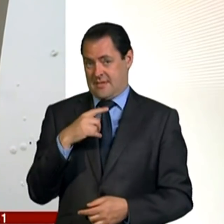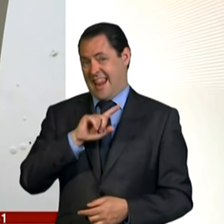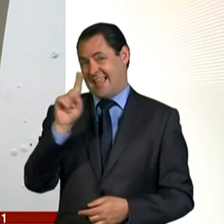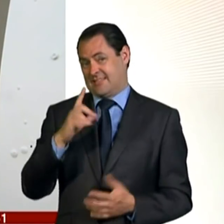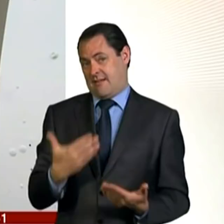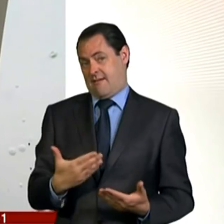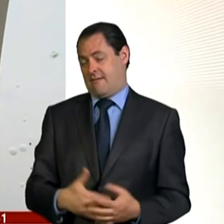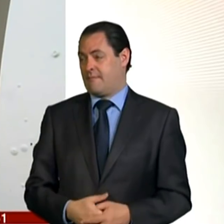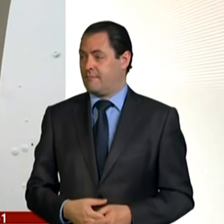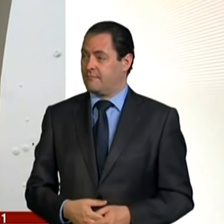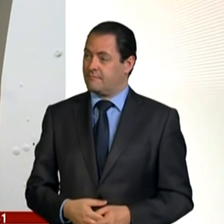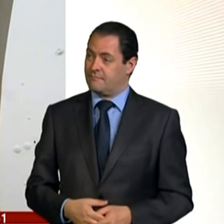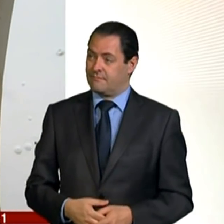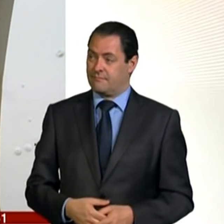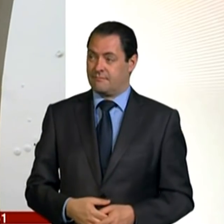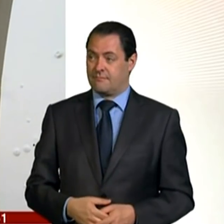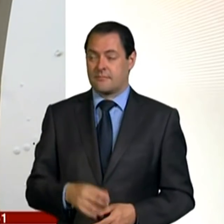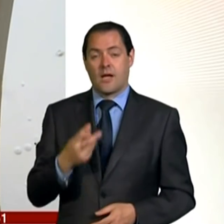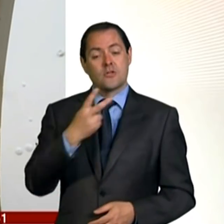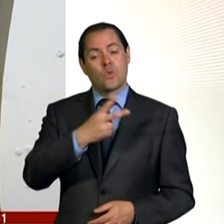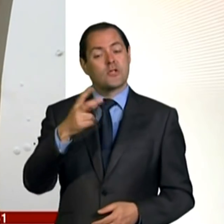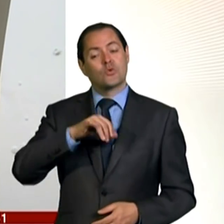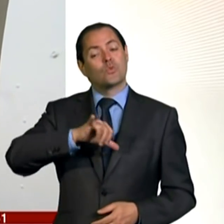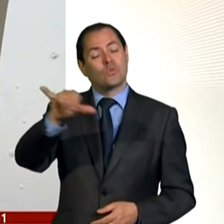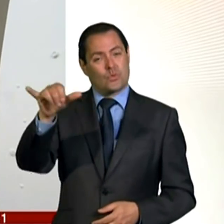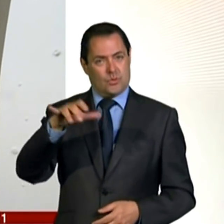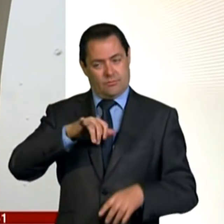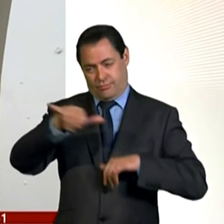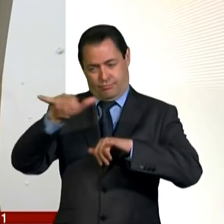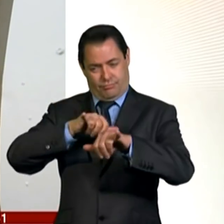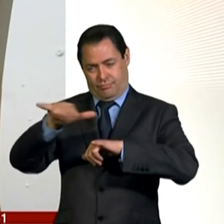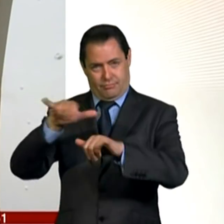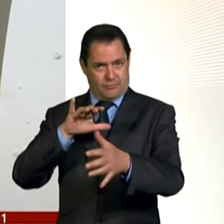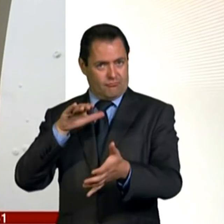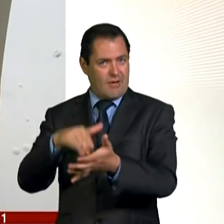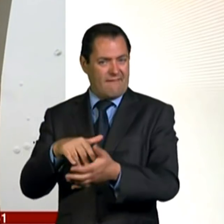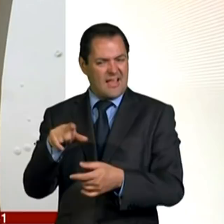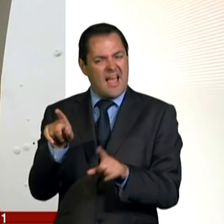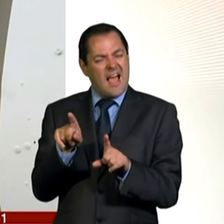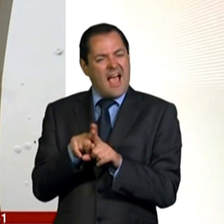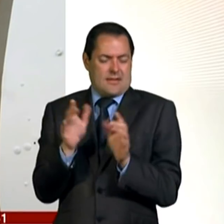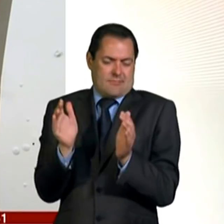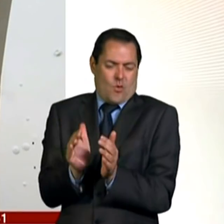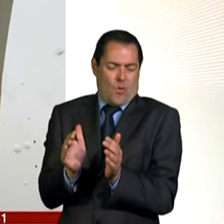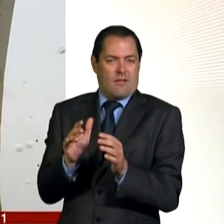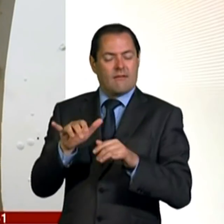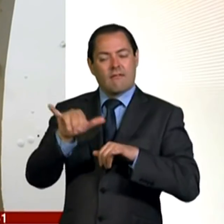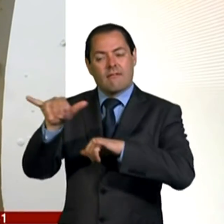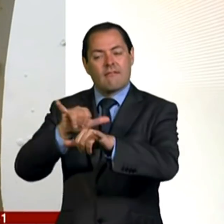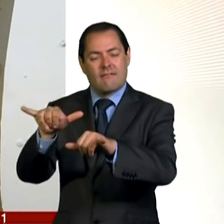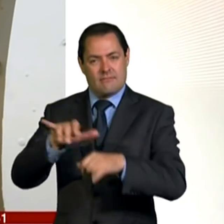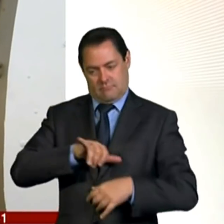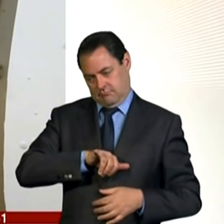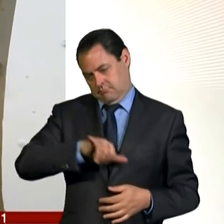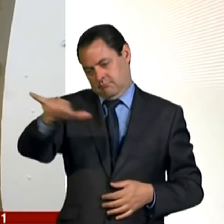later today because 22 of these aircraft will be flying across the channel to recreate in a much smaller scale the flight over